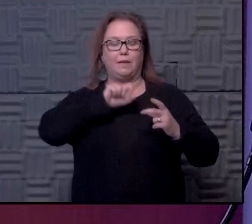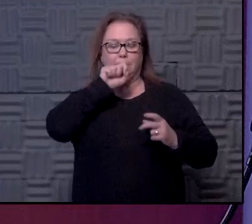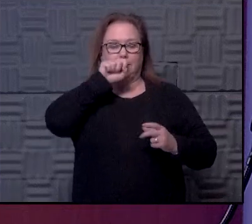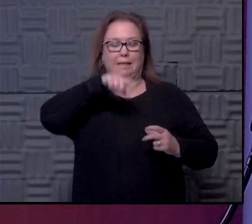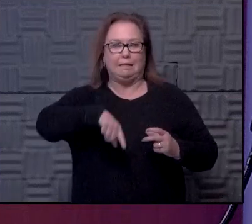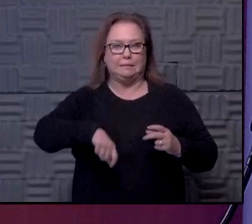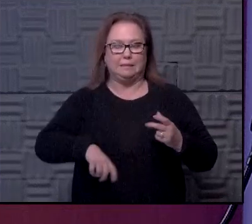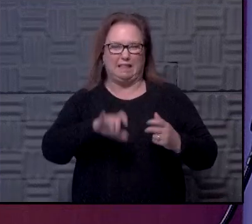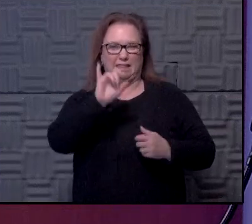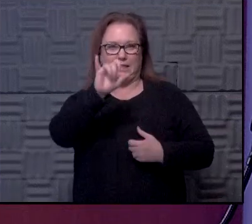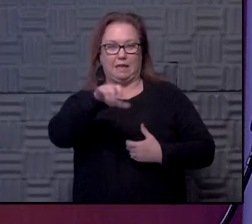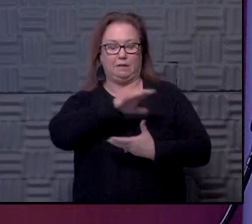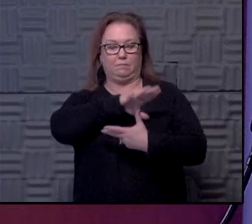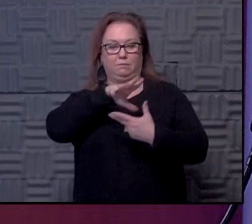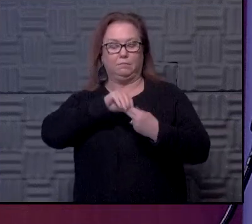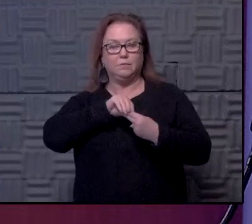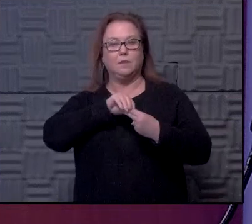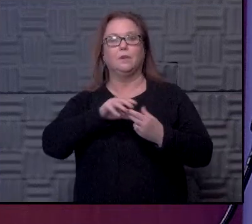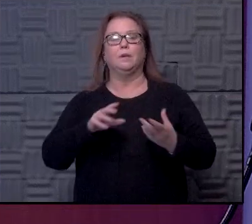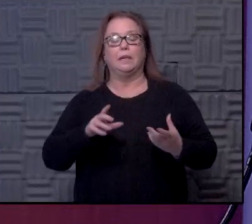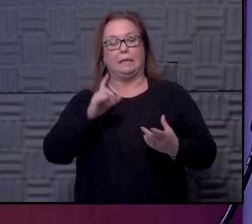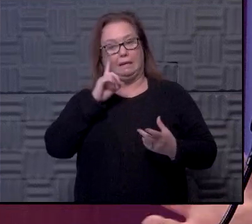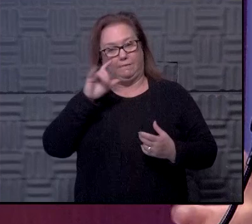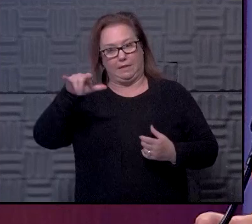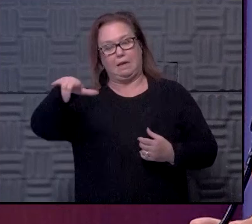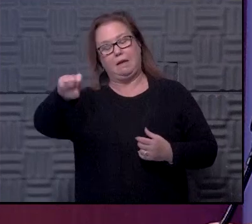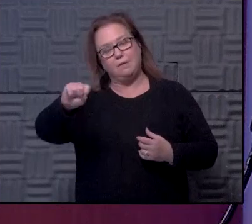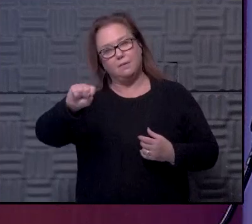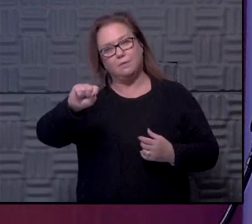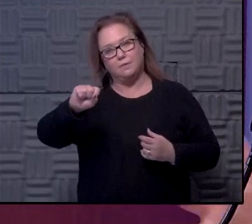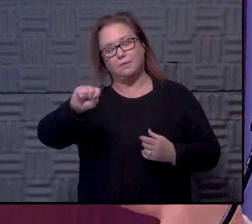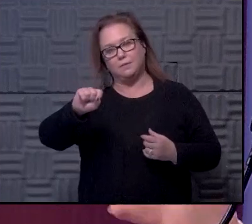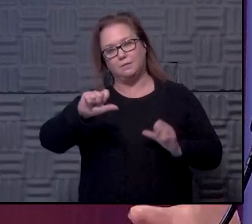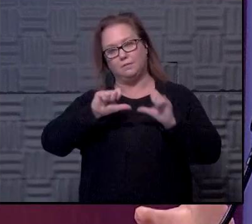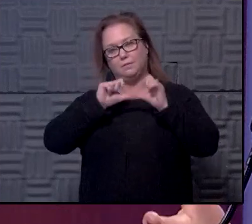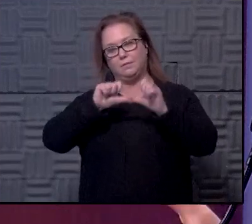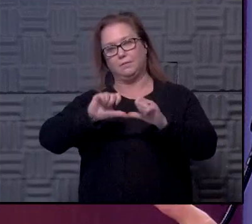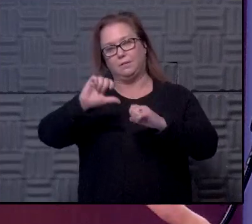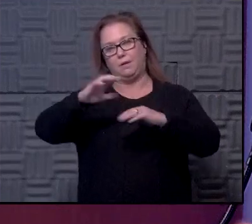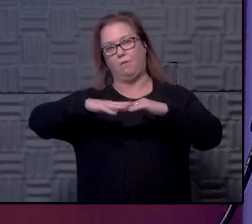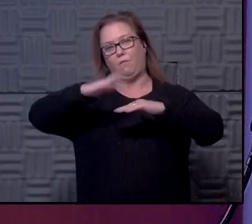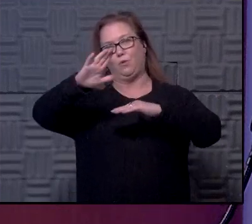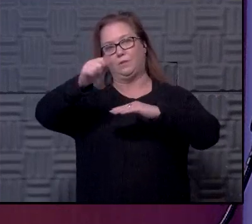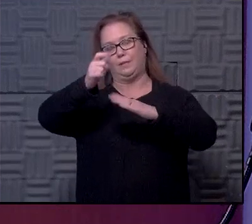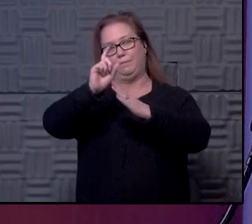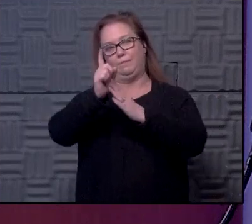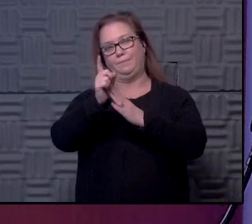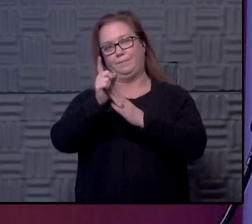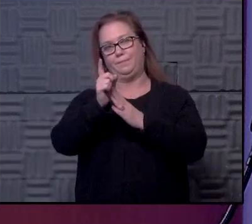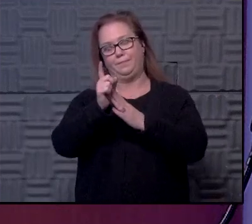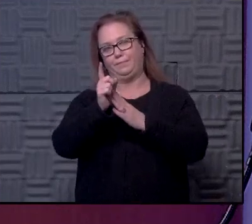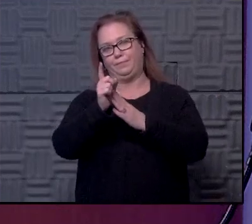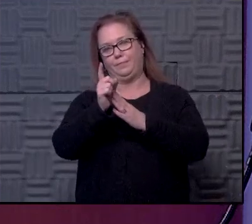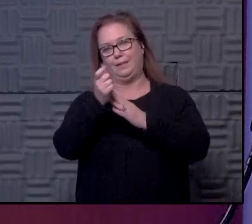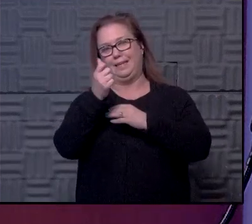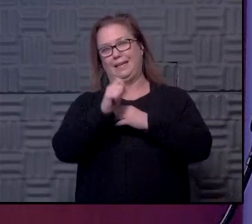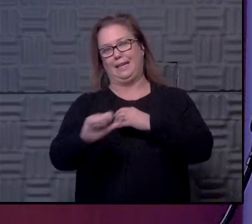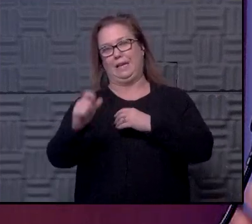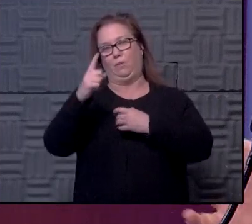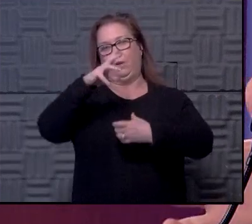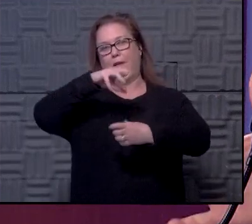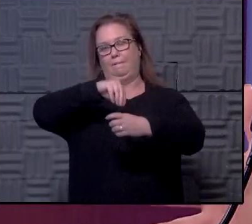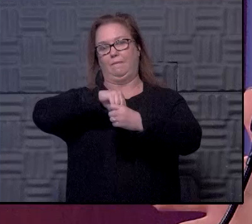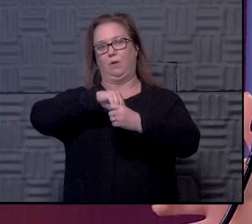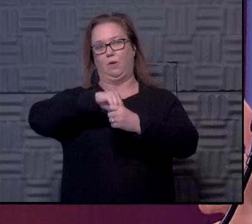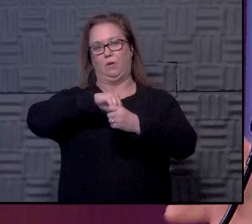of thing? I think if there was that extended period of time where they were in close contact, that anyone involved